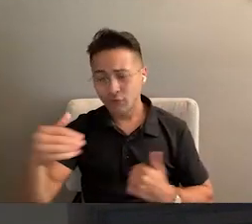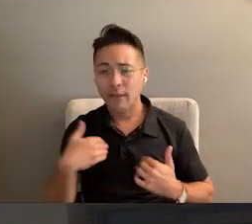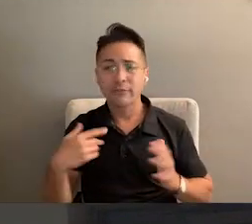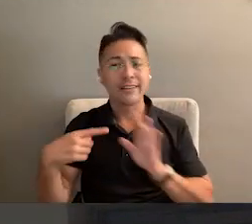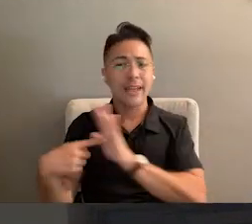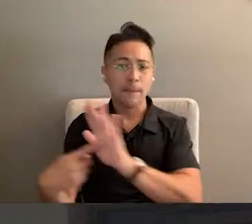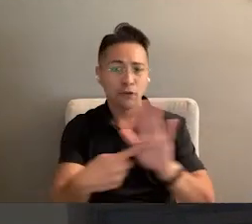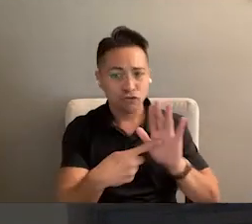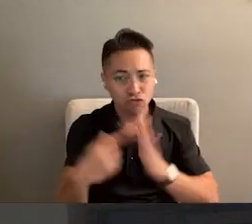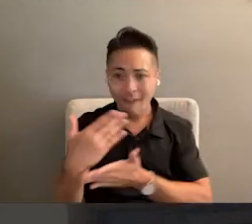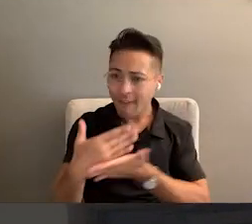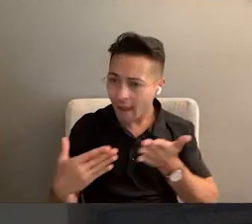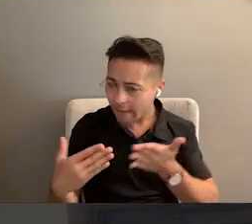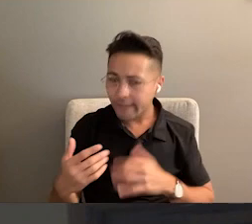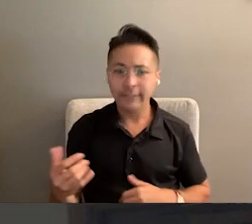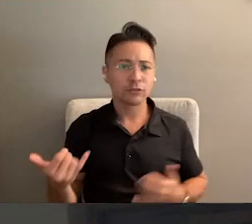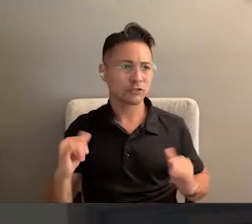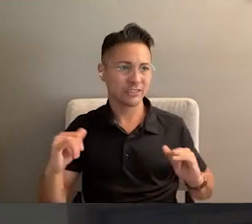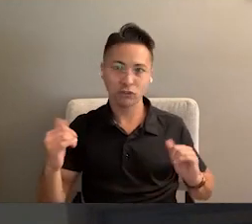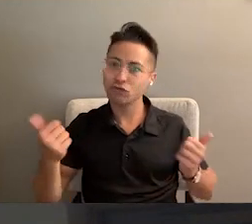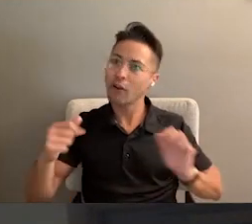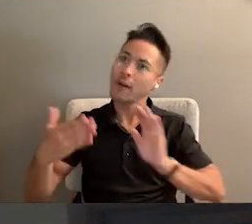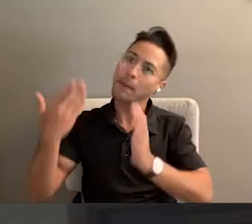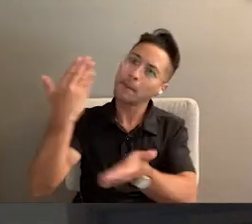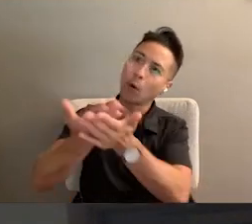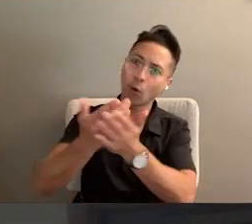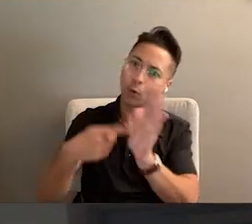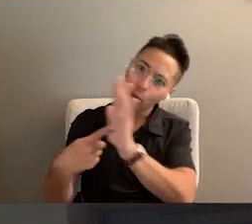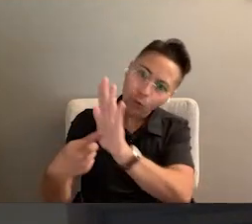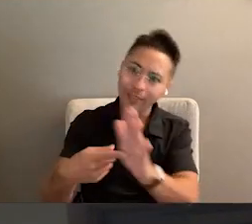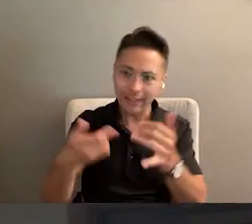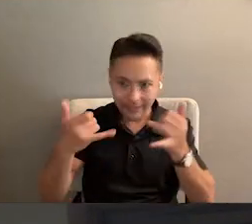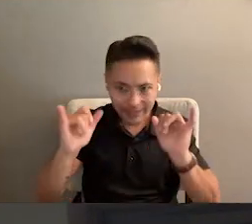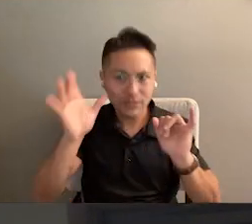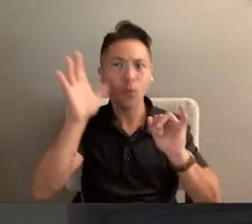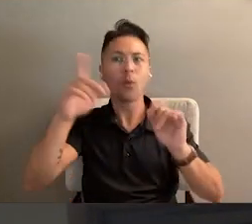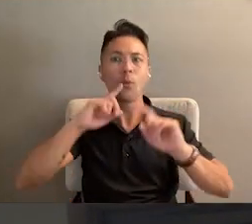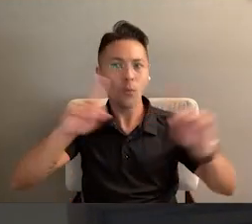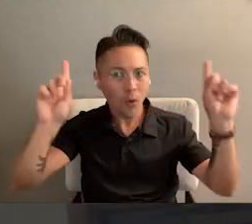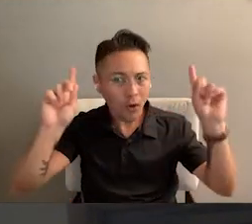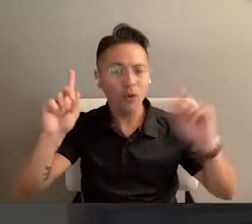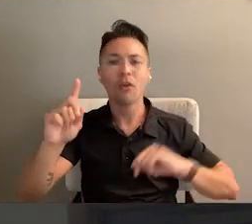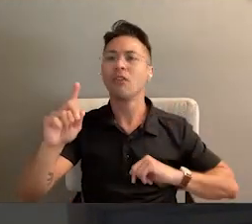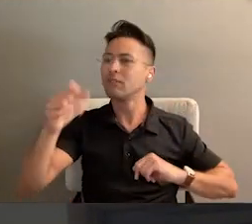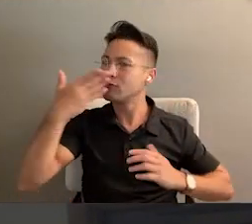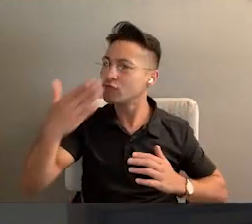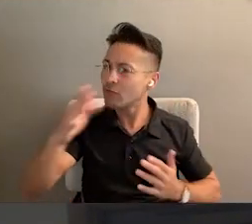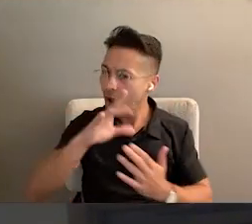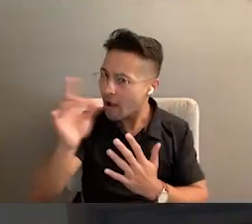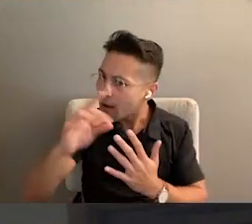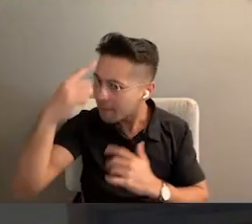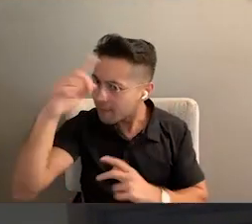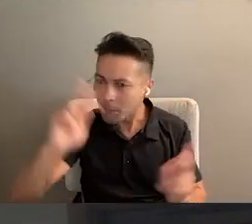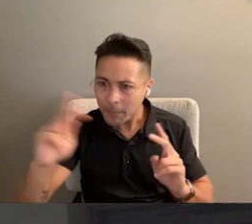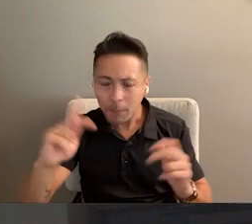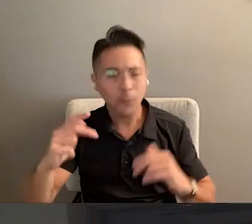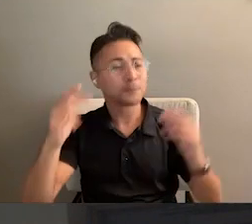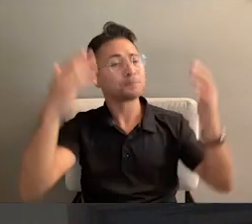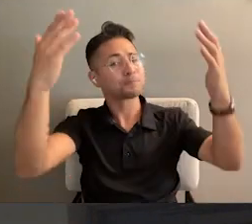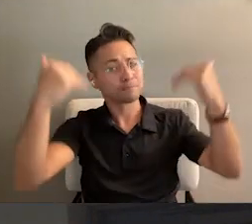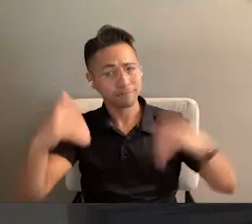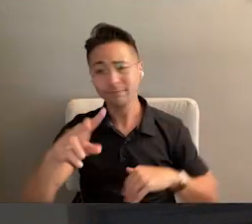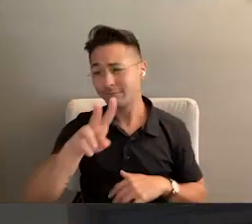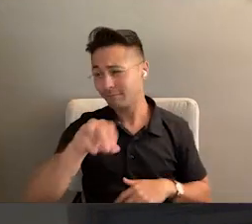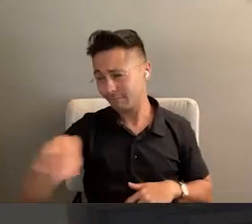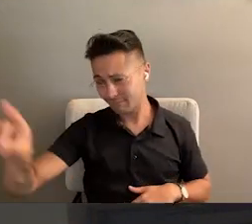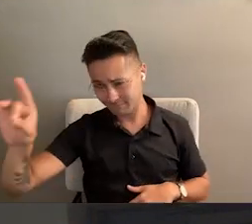In 2002 was our demonstration phase. Again, we're kind of still trying to prove this is going to work, this is really a good